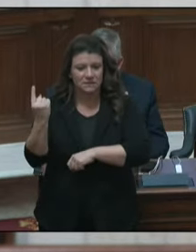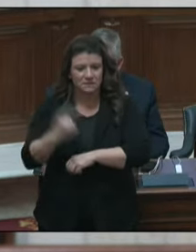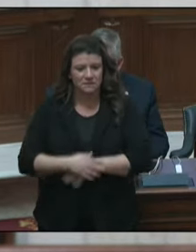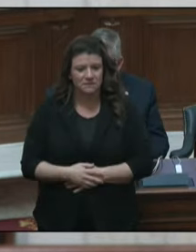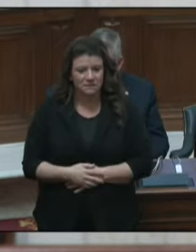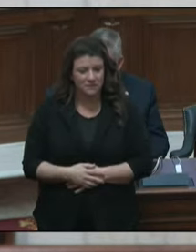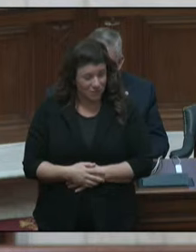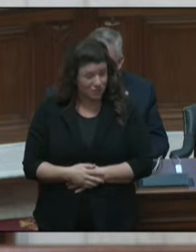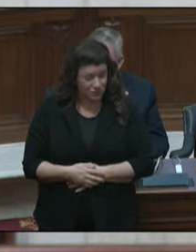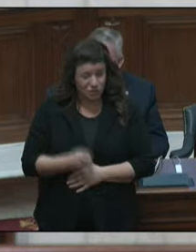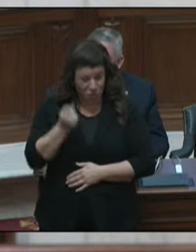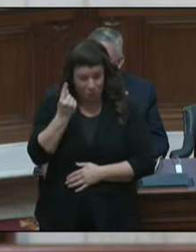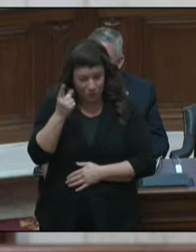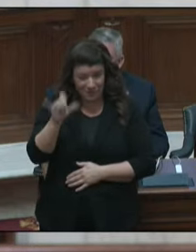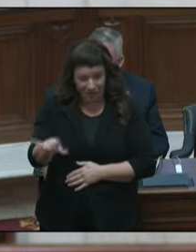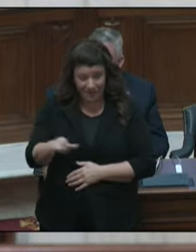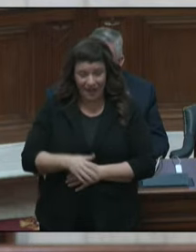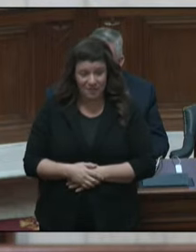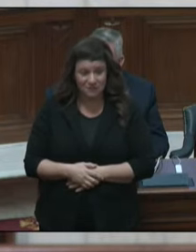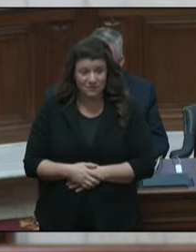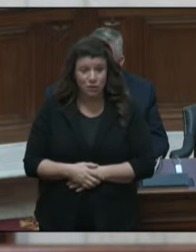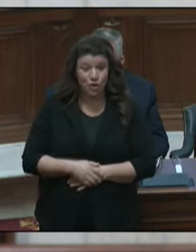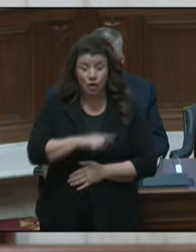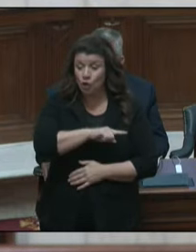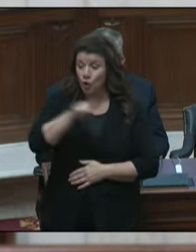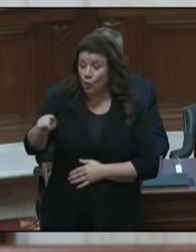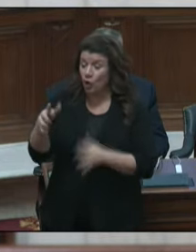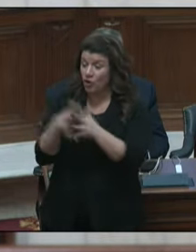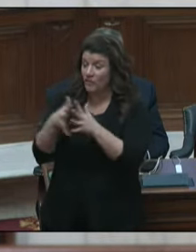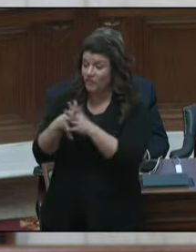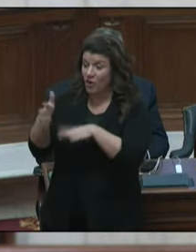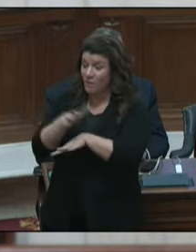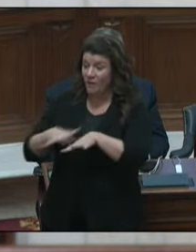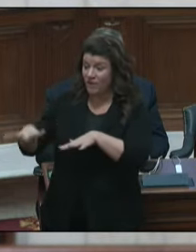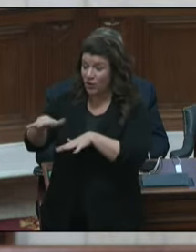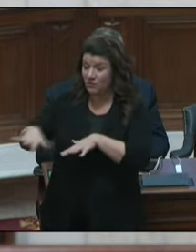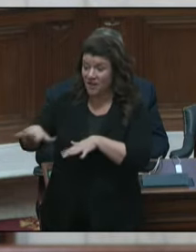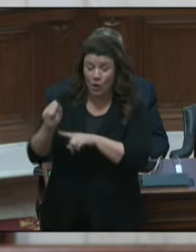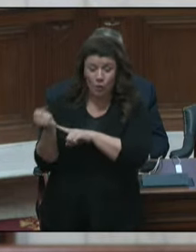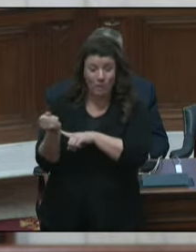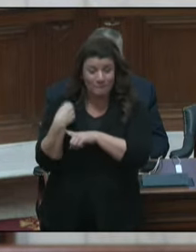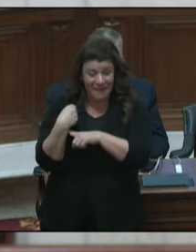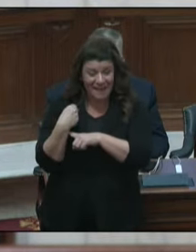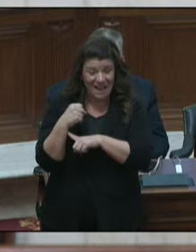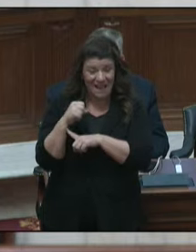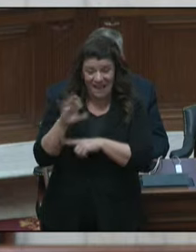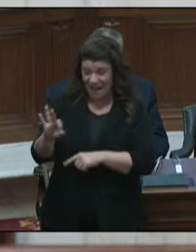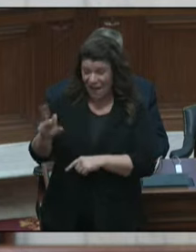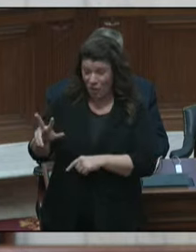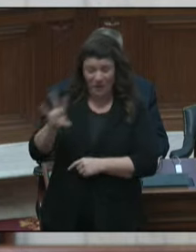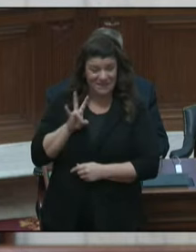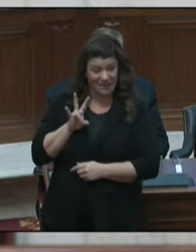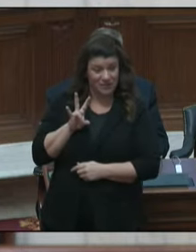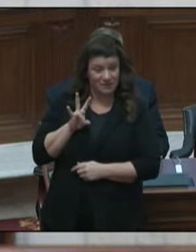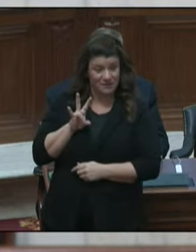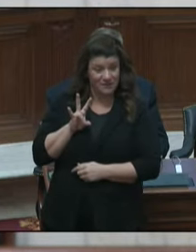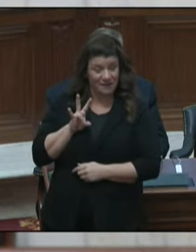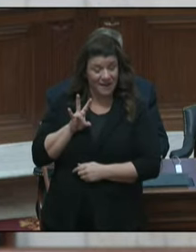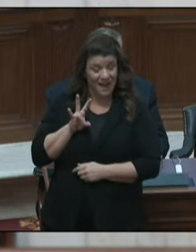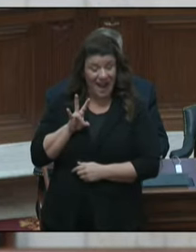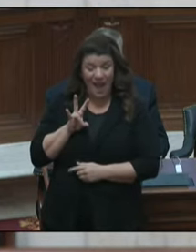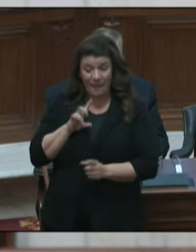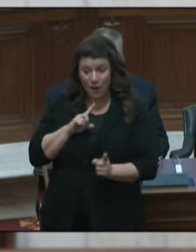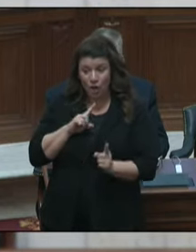You realize that? You just went on the football field and got beat 93-7, and you had to go to